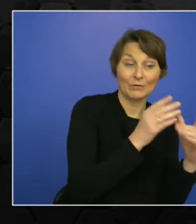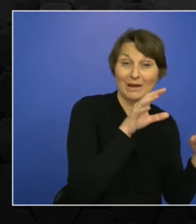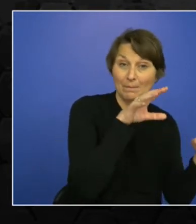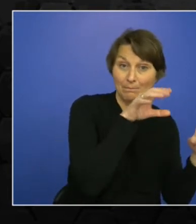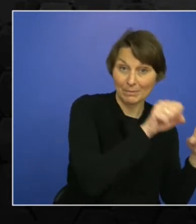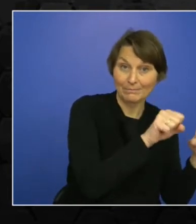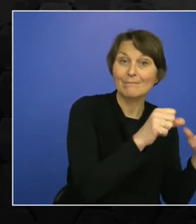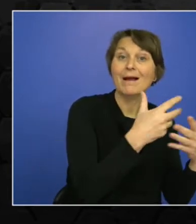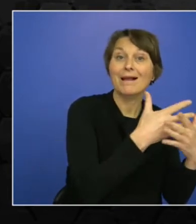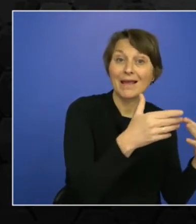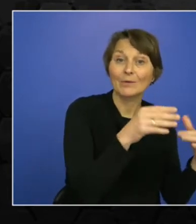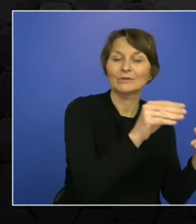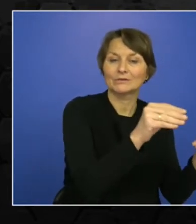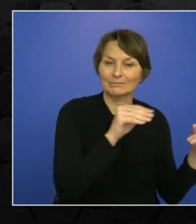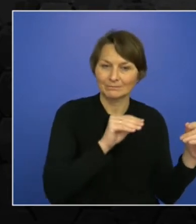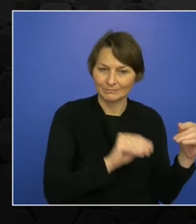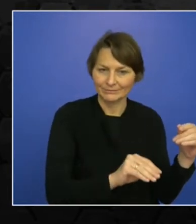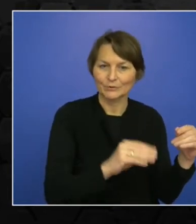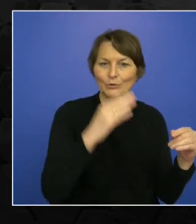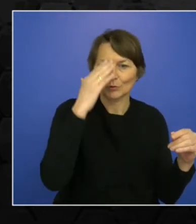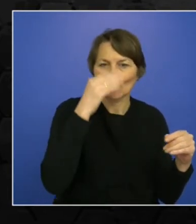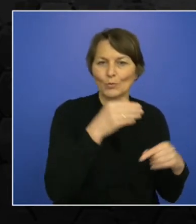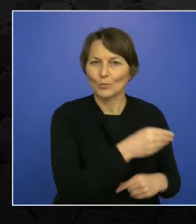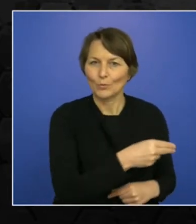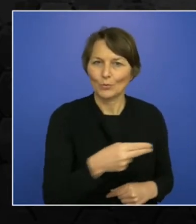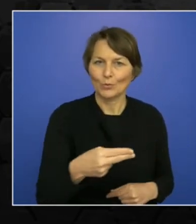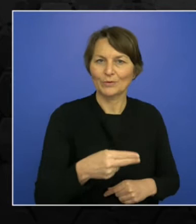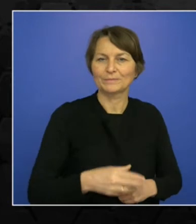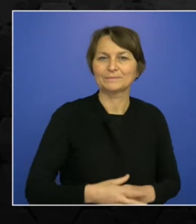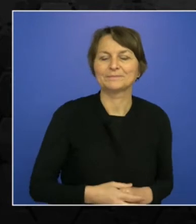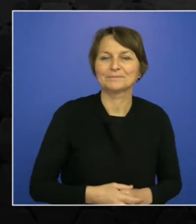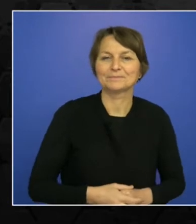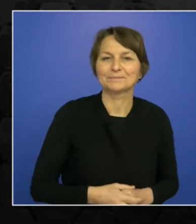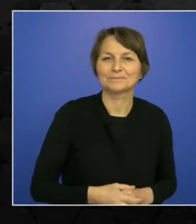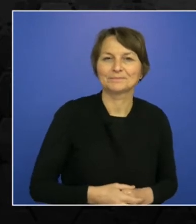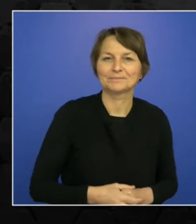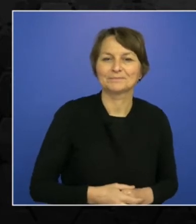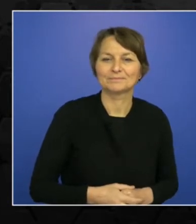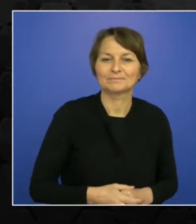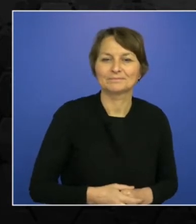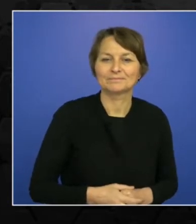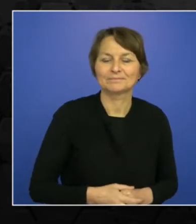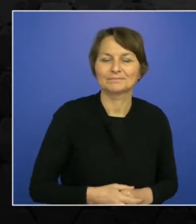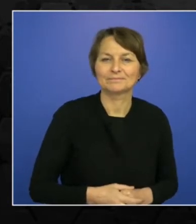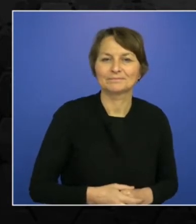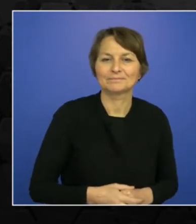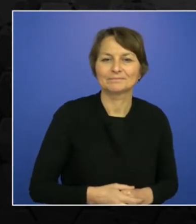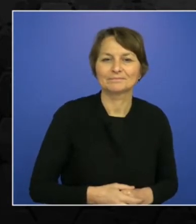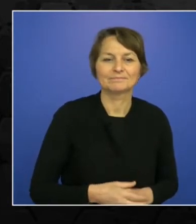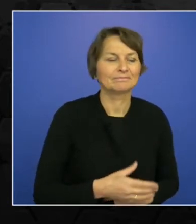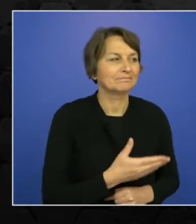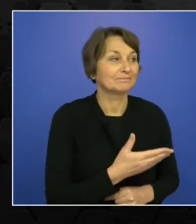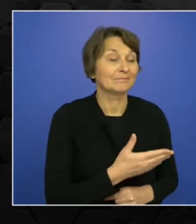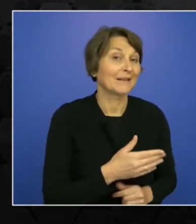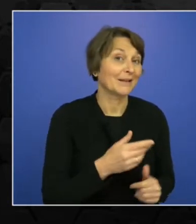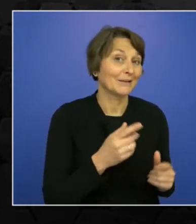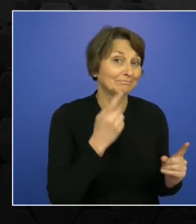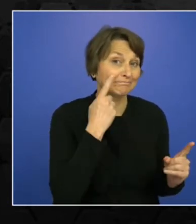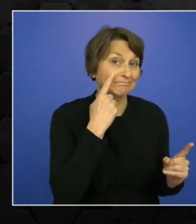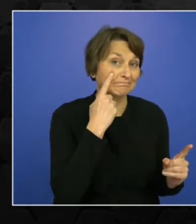name. So we are gonna expand this a little bit, and then we can just go ahead and try our first